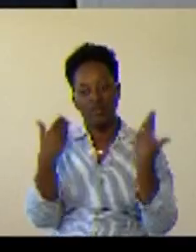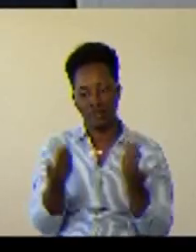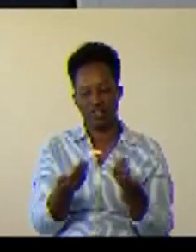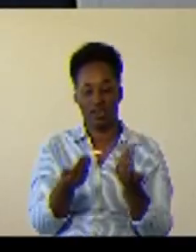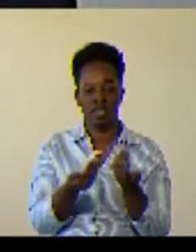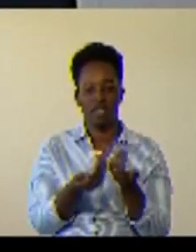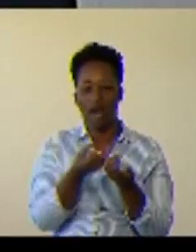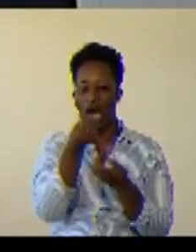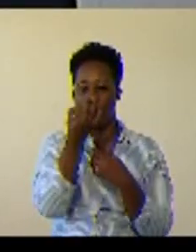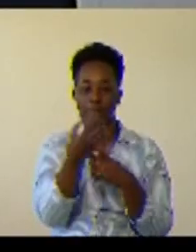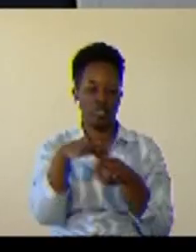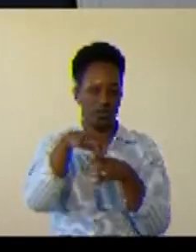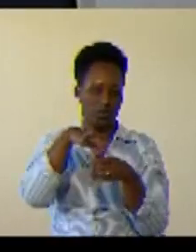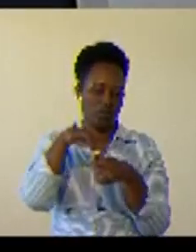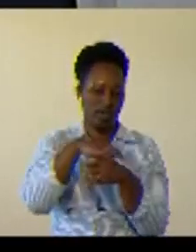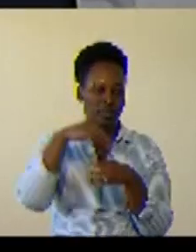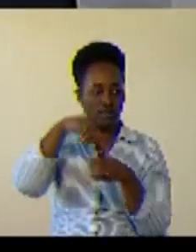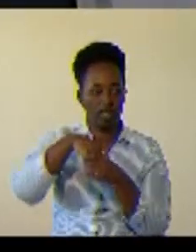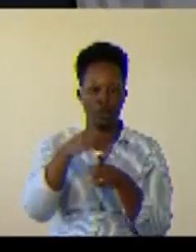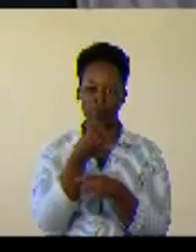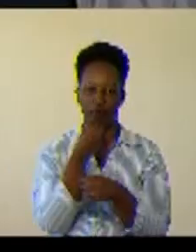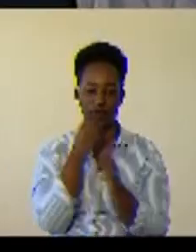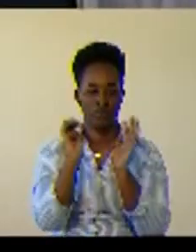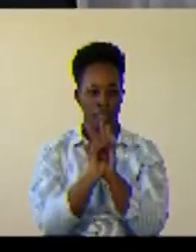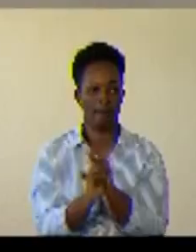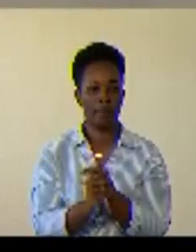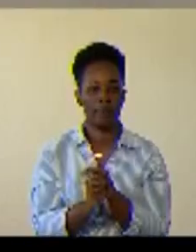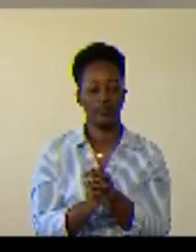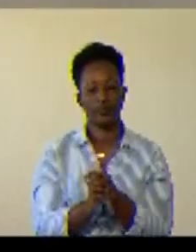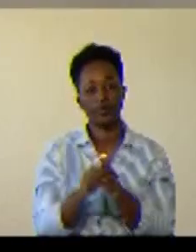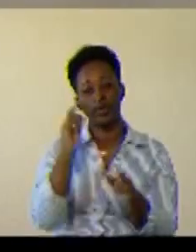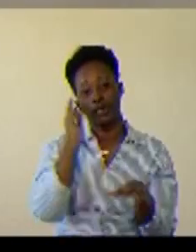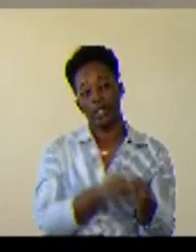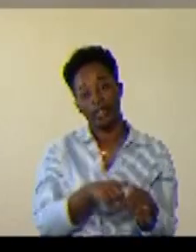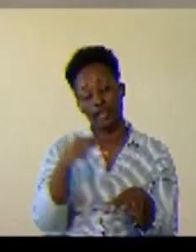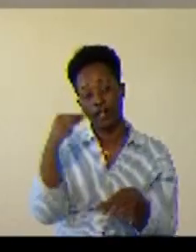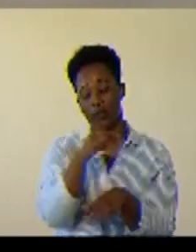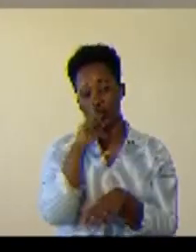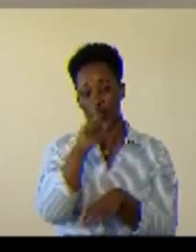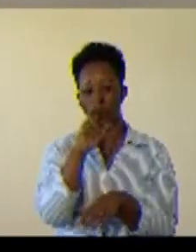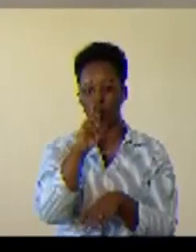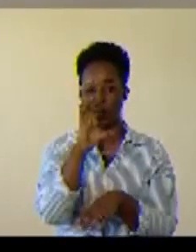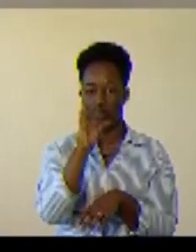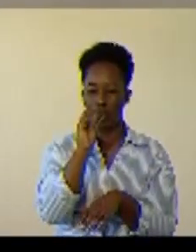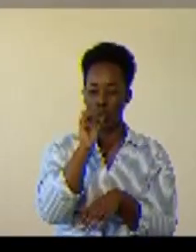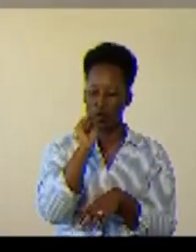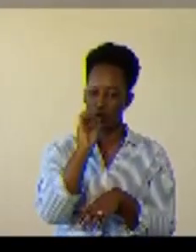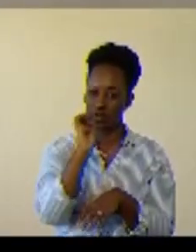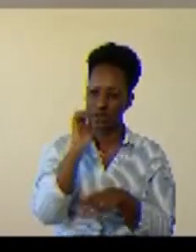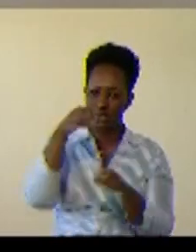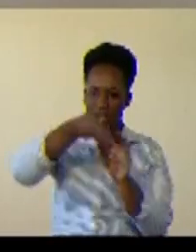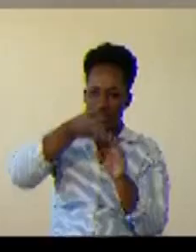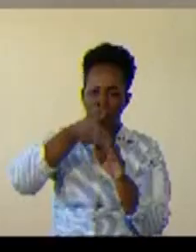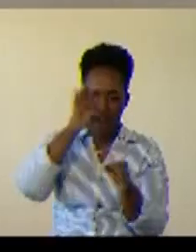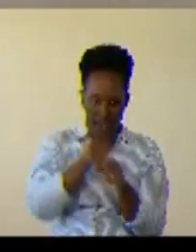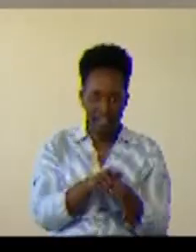or glucose that are present in the food sample. When the amount of the glucose or sugar is very high, that one makes